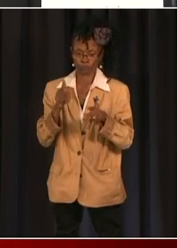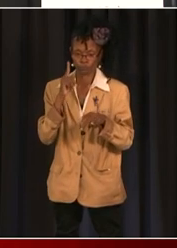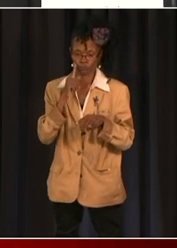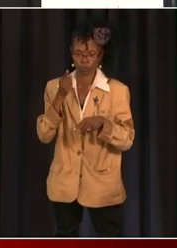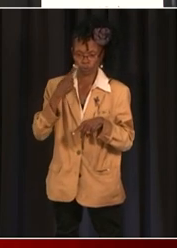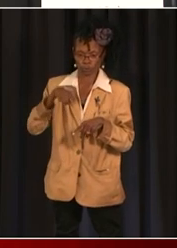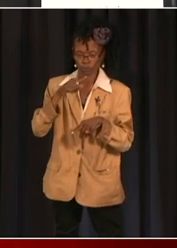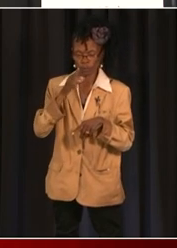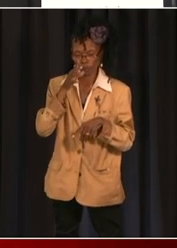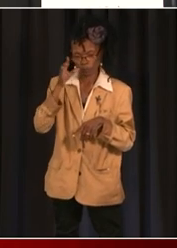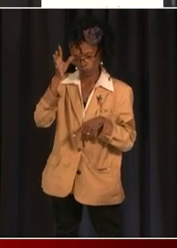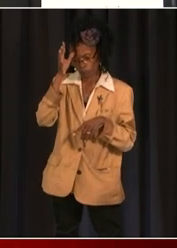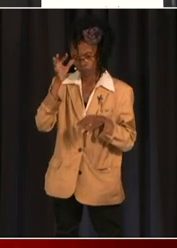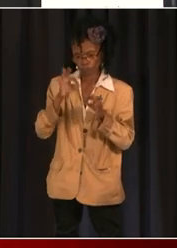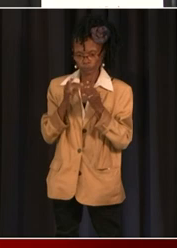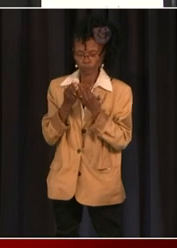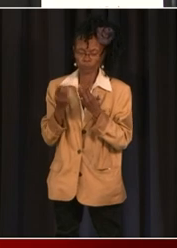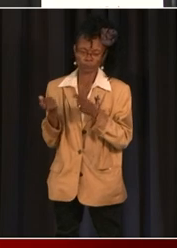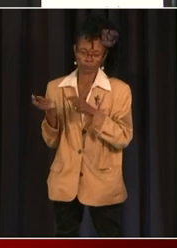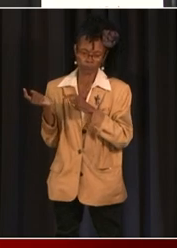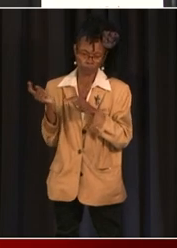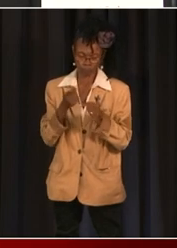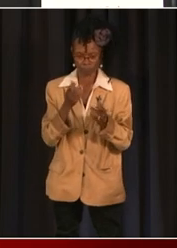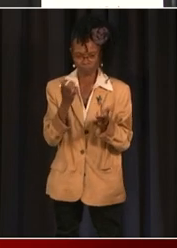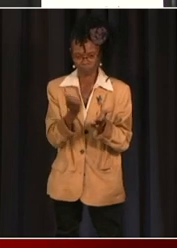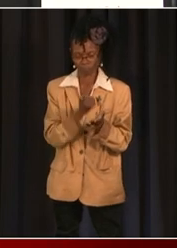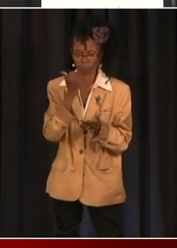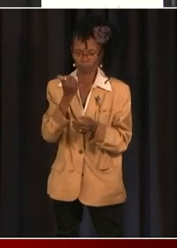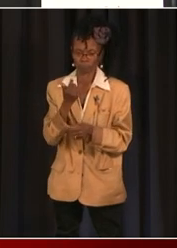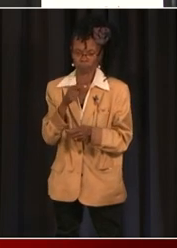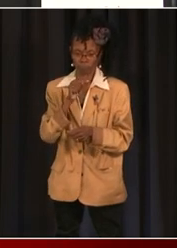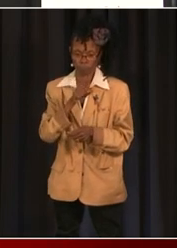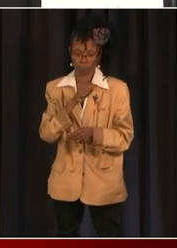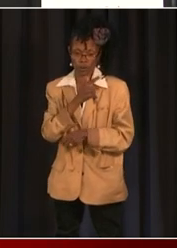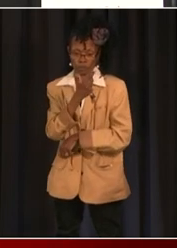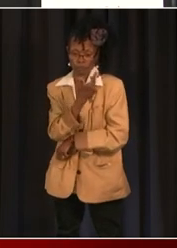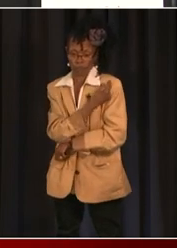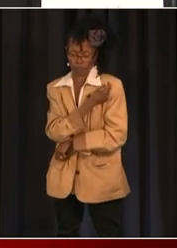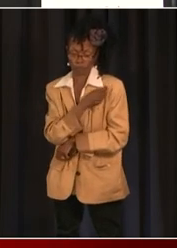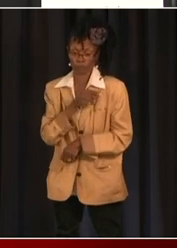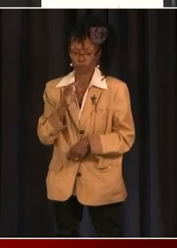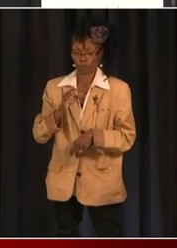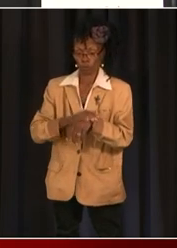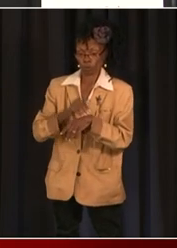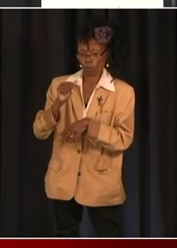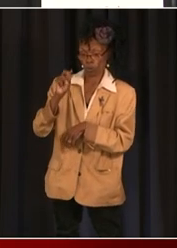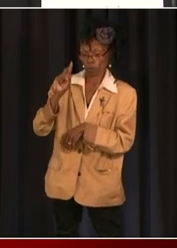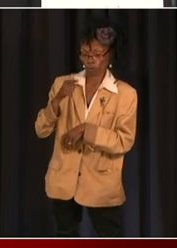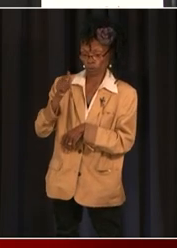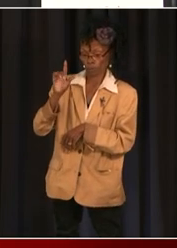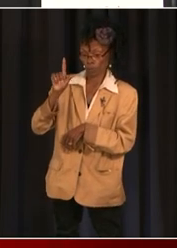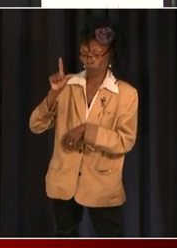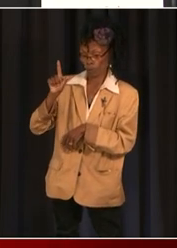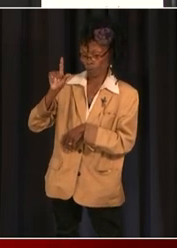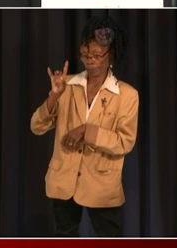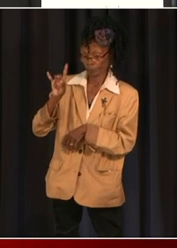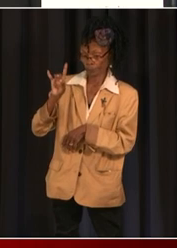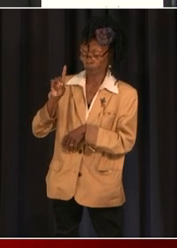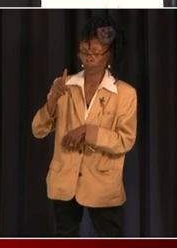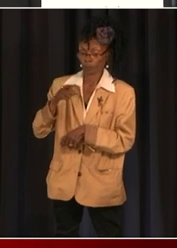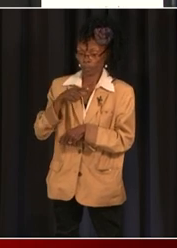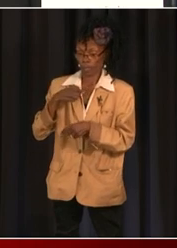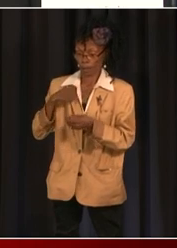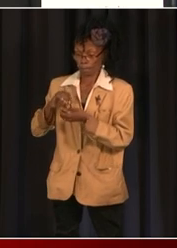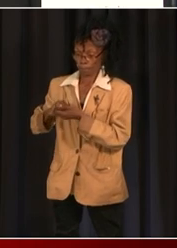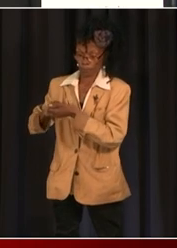incentives in the COVID-19 vaccine. But on August the 28th, we're excited to partner with the mayor on